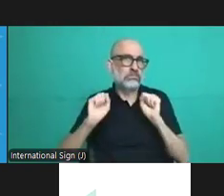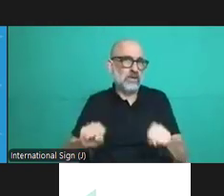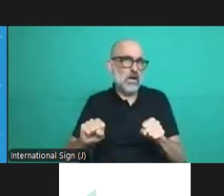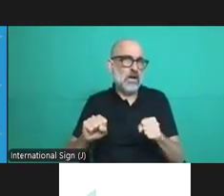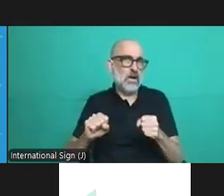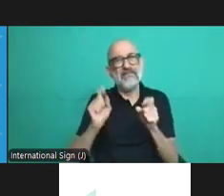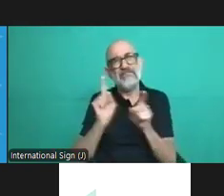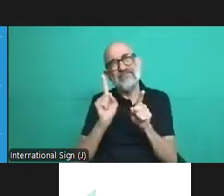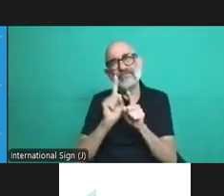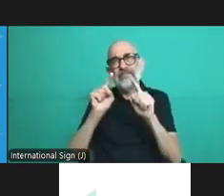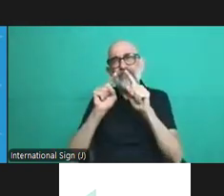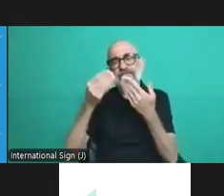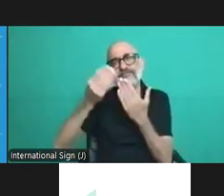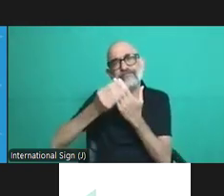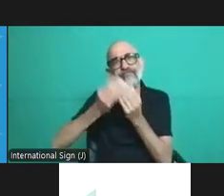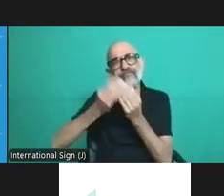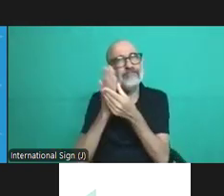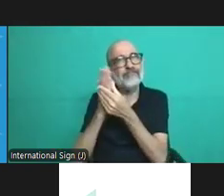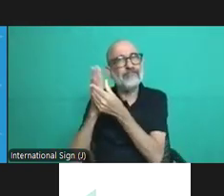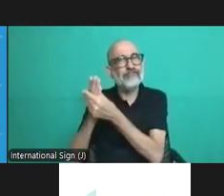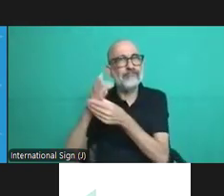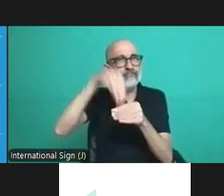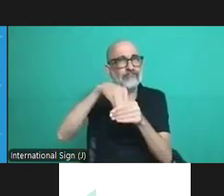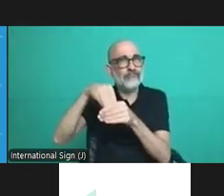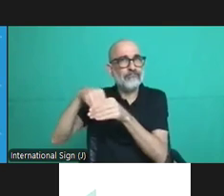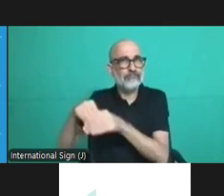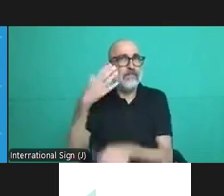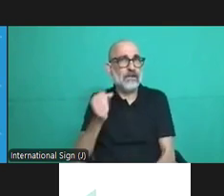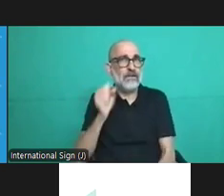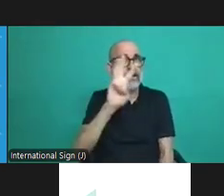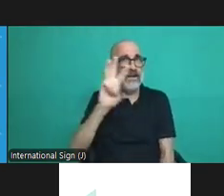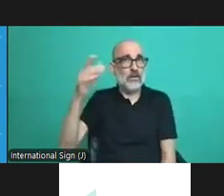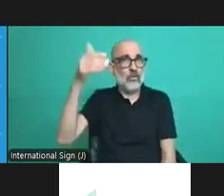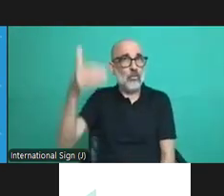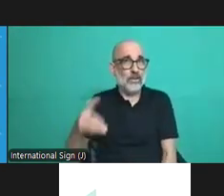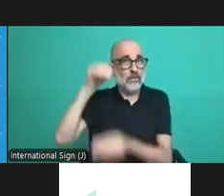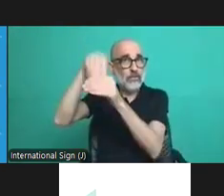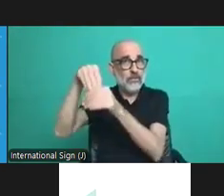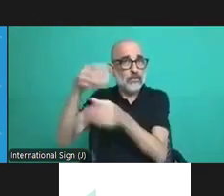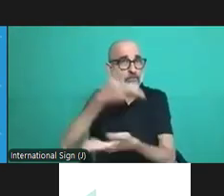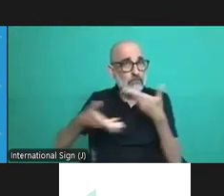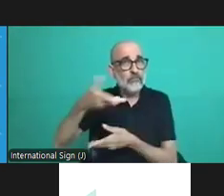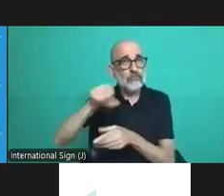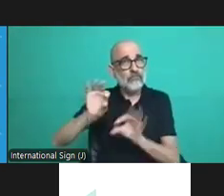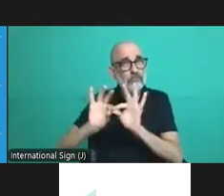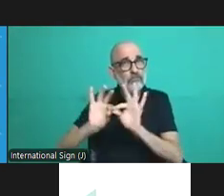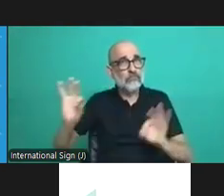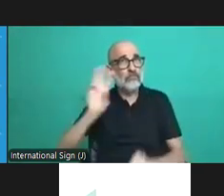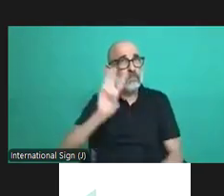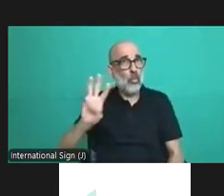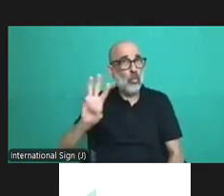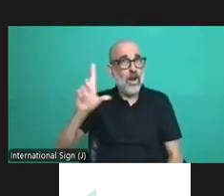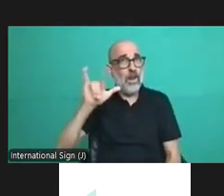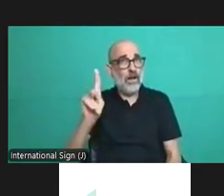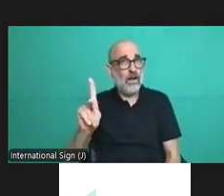chat. Now, to provide the final reflections and to enrich this discussion, so I turn to Dr. Ernesto